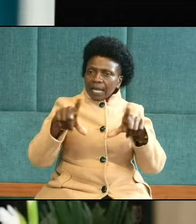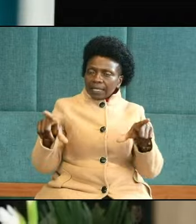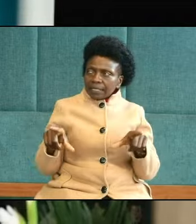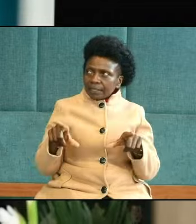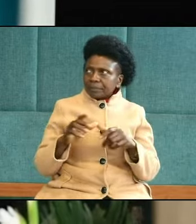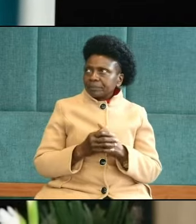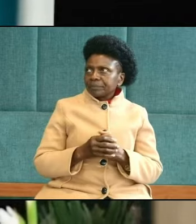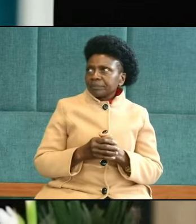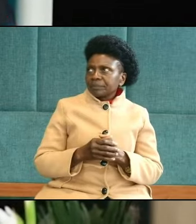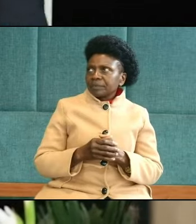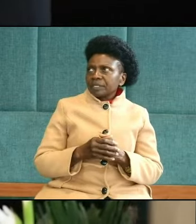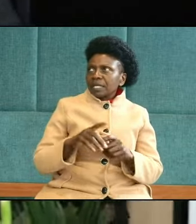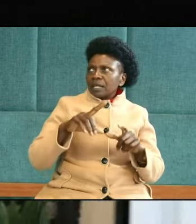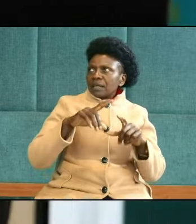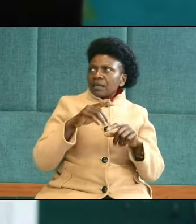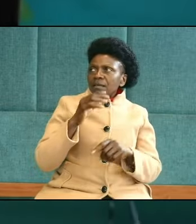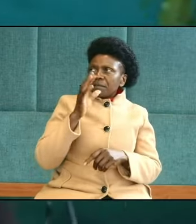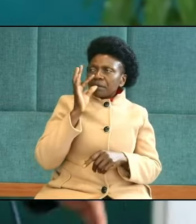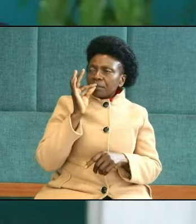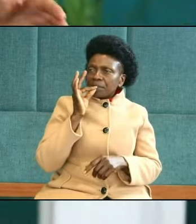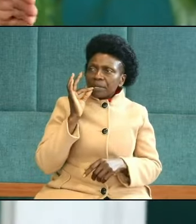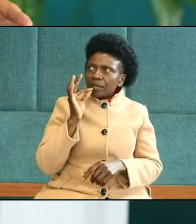famine was due to